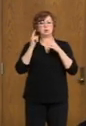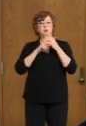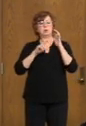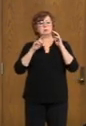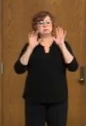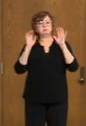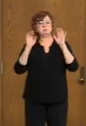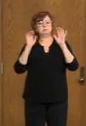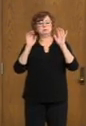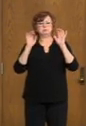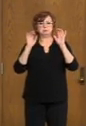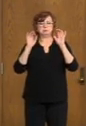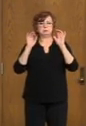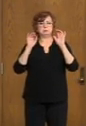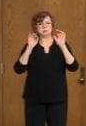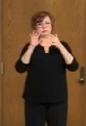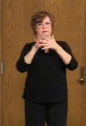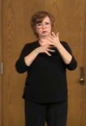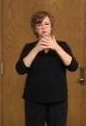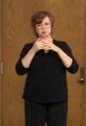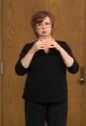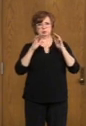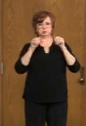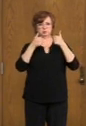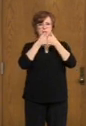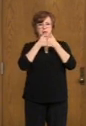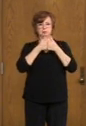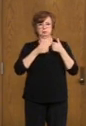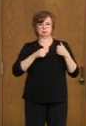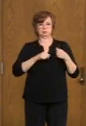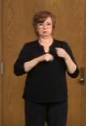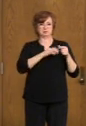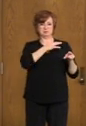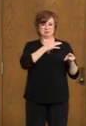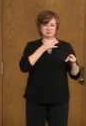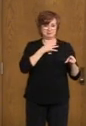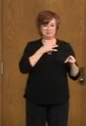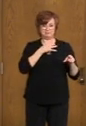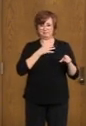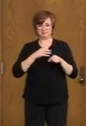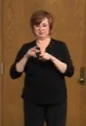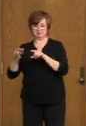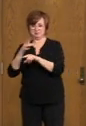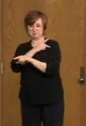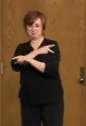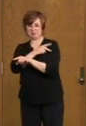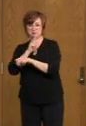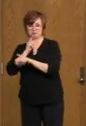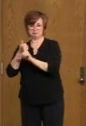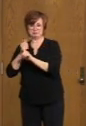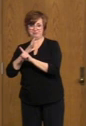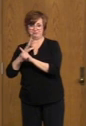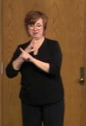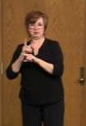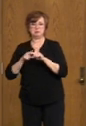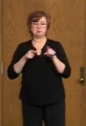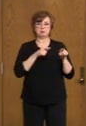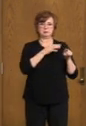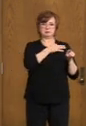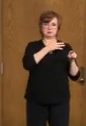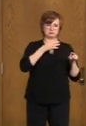been with staff, not patients, because with the patients in this first phase in the communities, we've been using some of the infrastructure we use